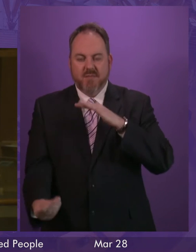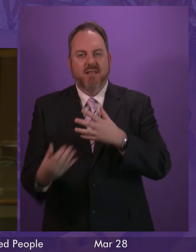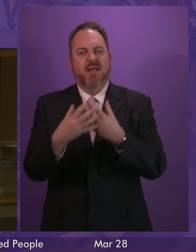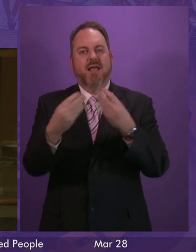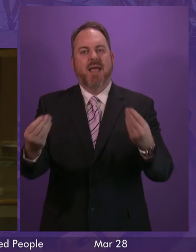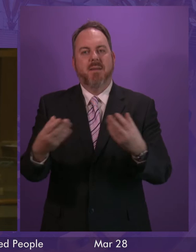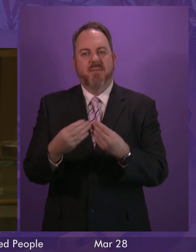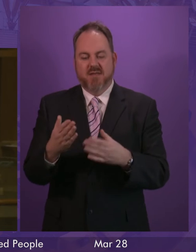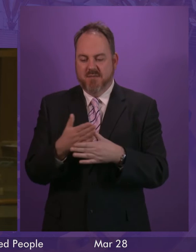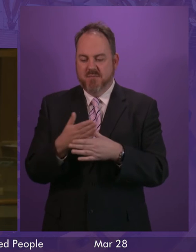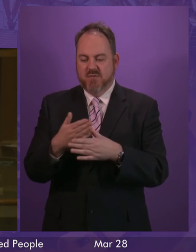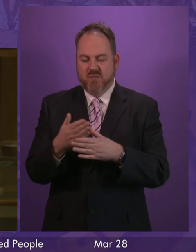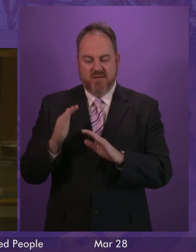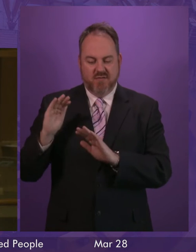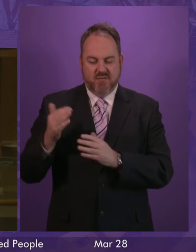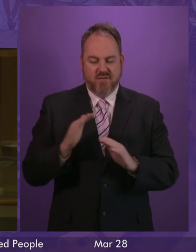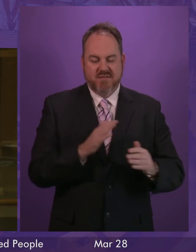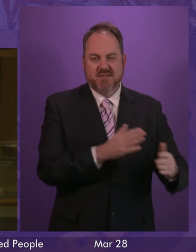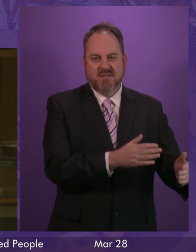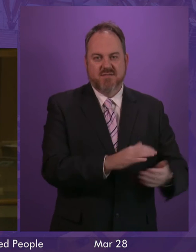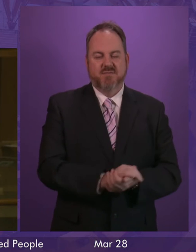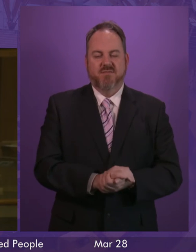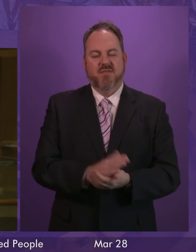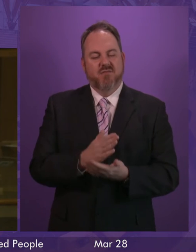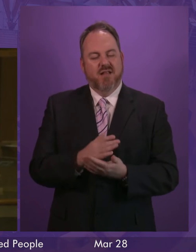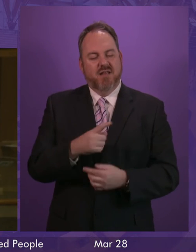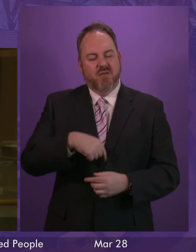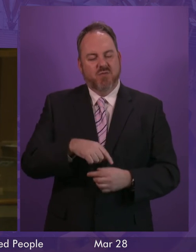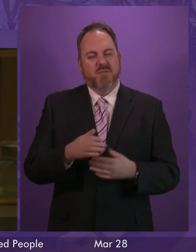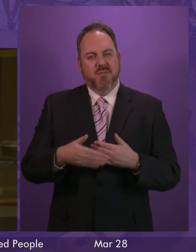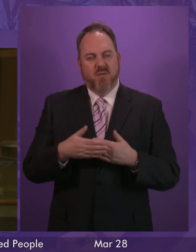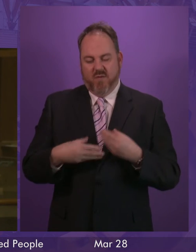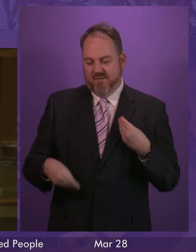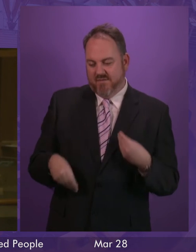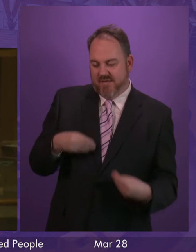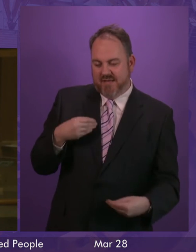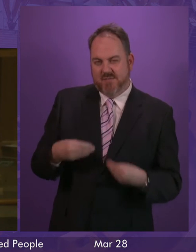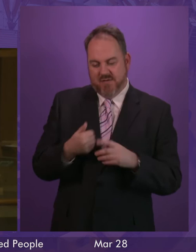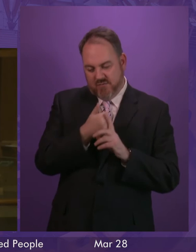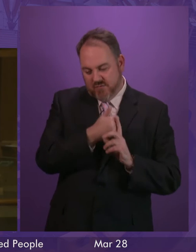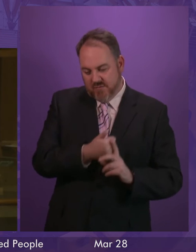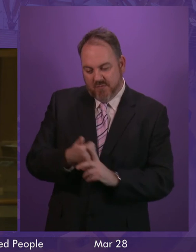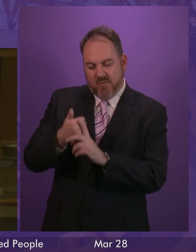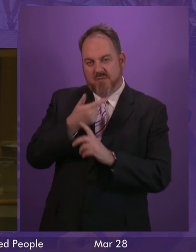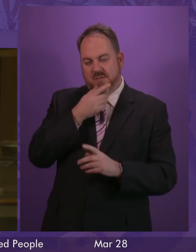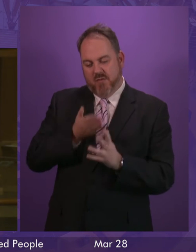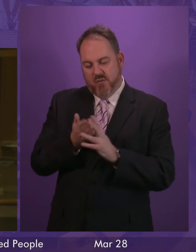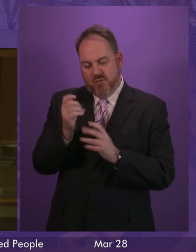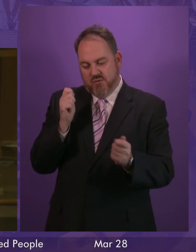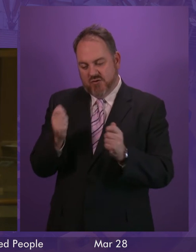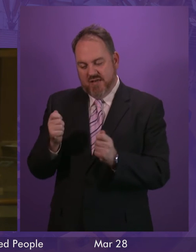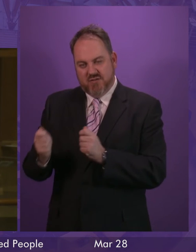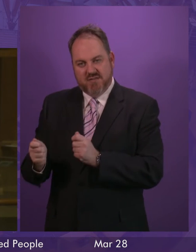also I think needs to be greater degree of flexibility applied to people's move through those services, particularly when individuals have social